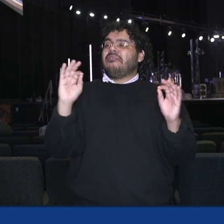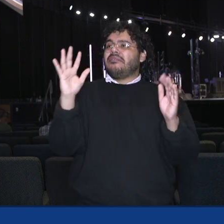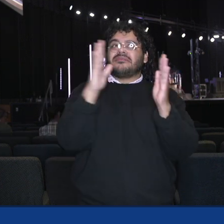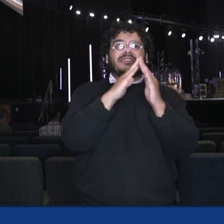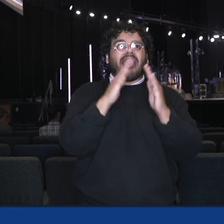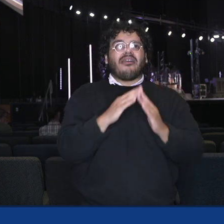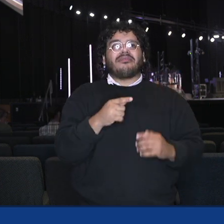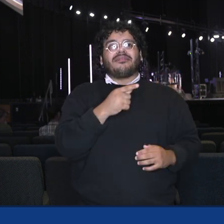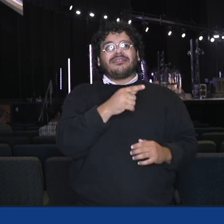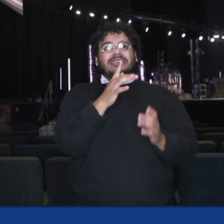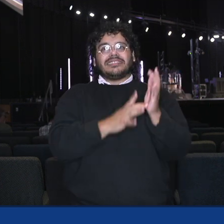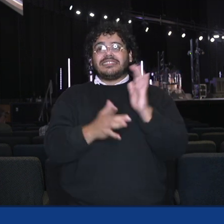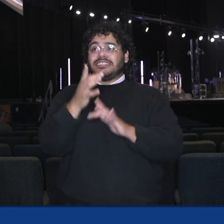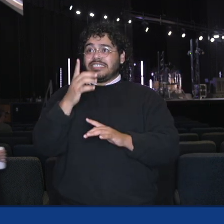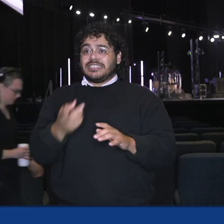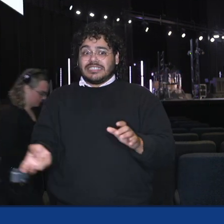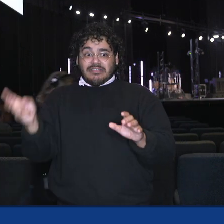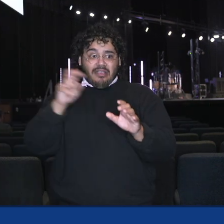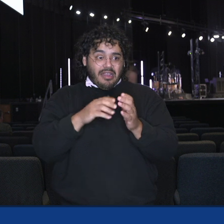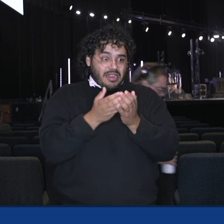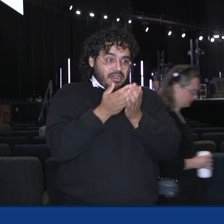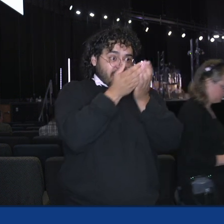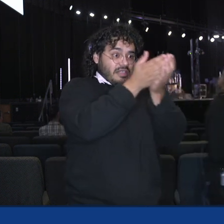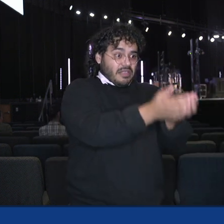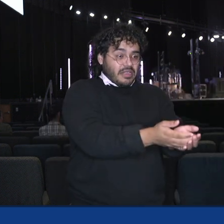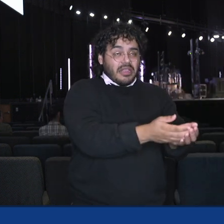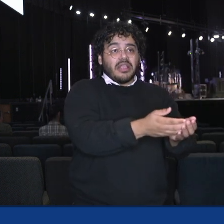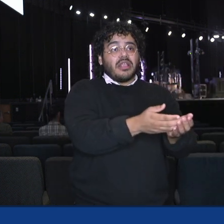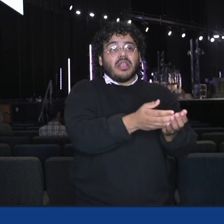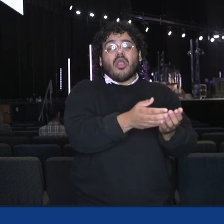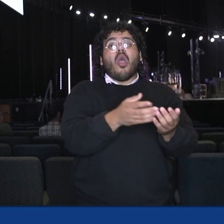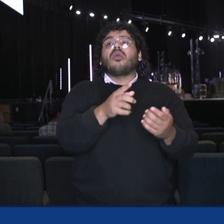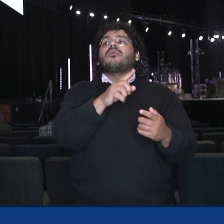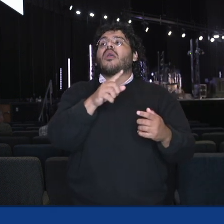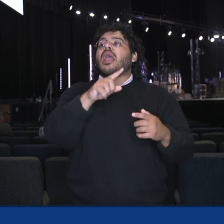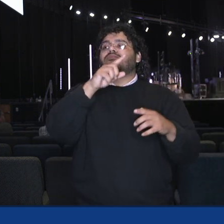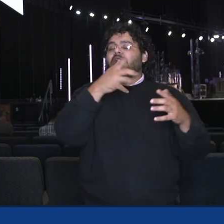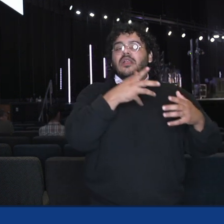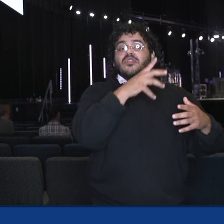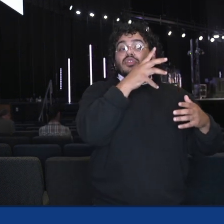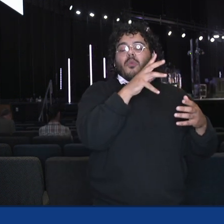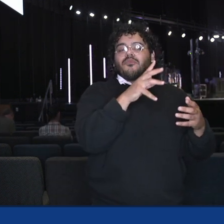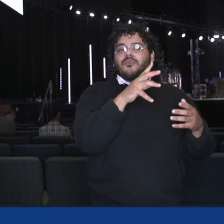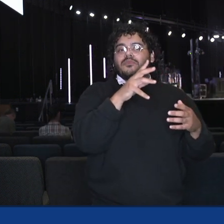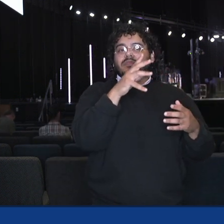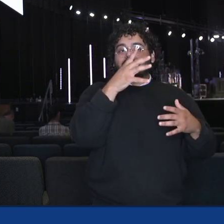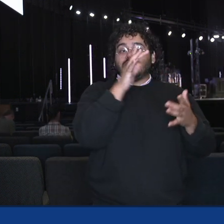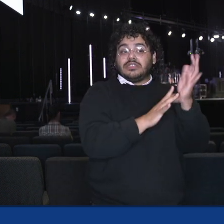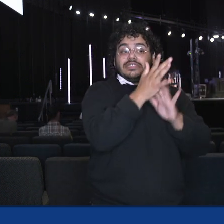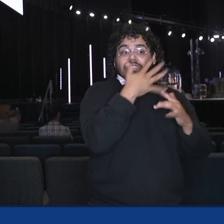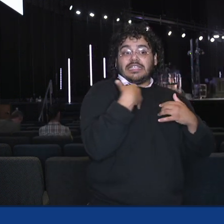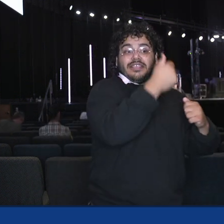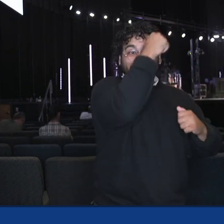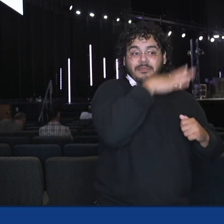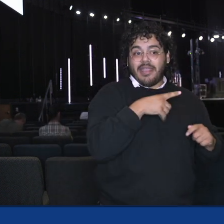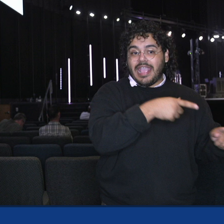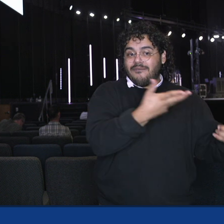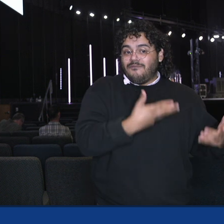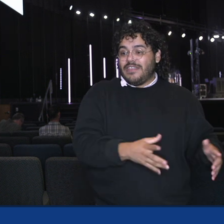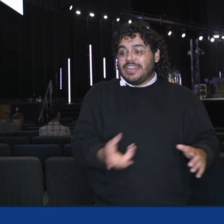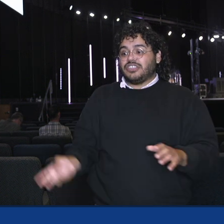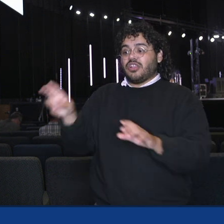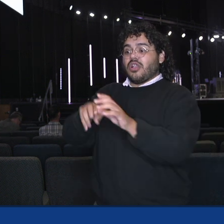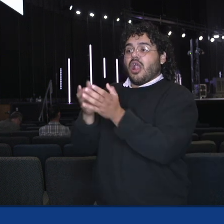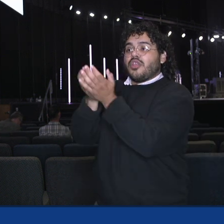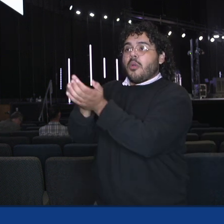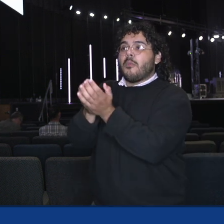As Jesus was getting into the boat, the demon-delivered man begged to go along, but Jesus wouldn't let him. He said,